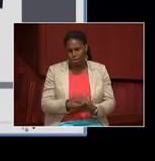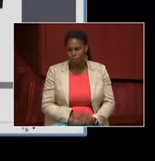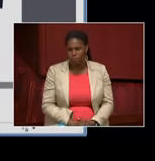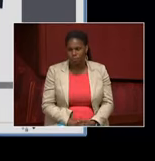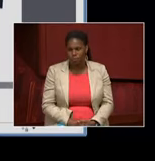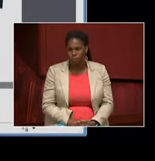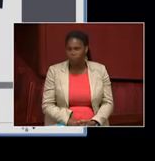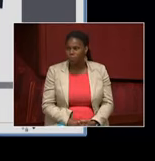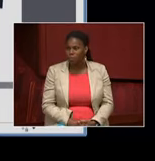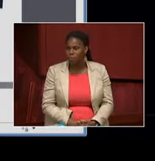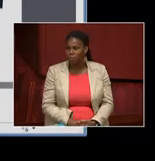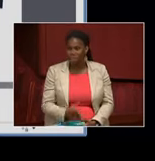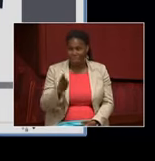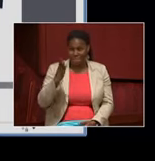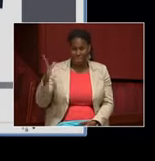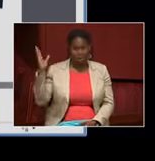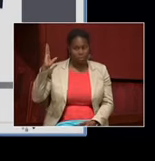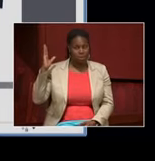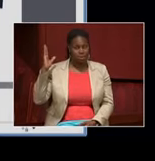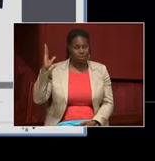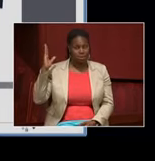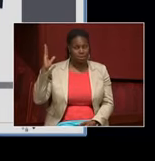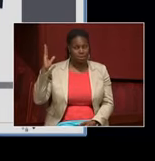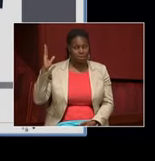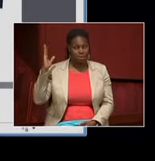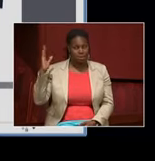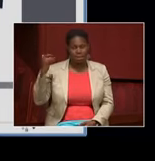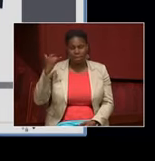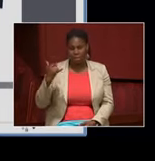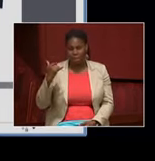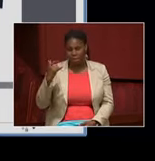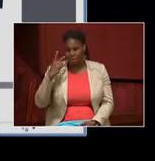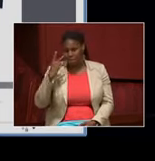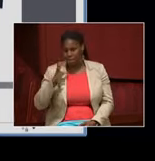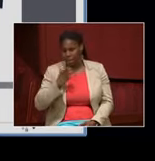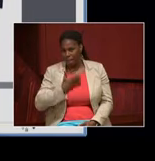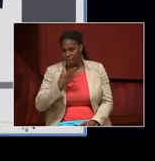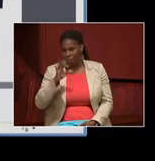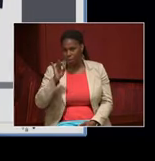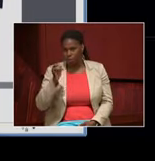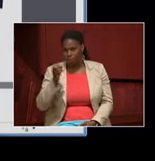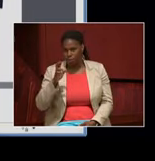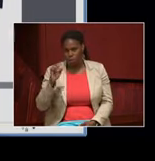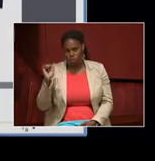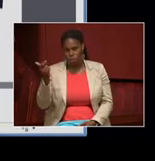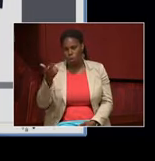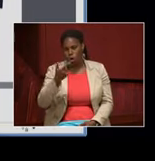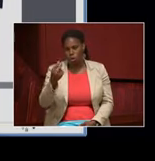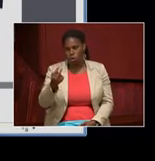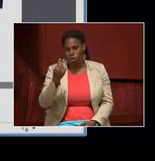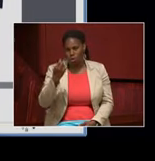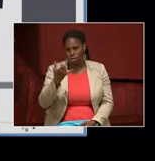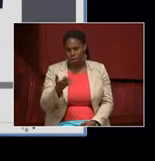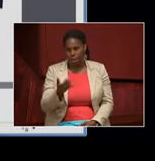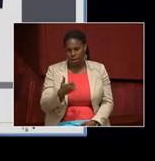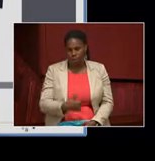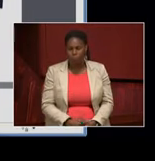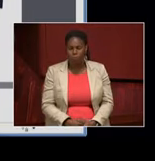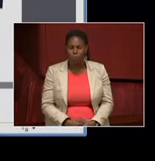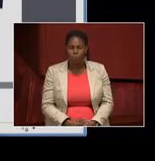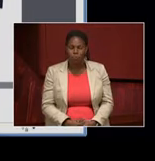And there it is, announcing our genealogy fair, which all you folks are watching right now. So let's